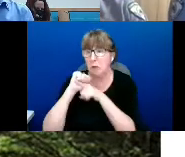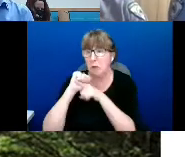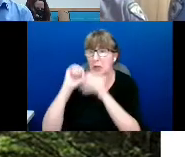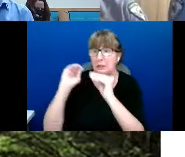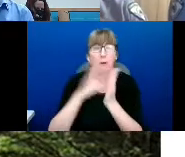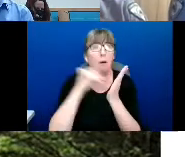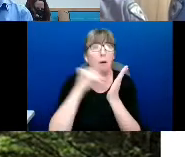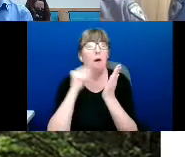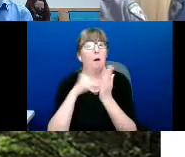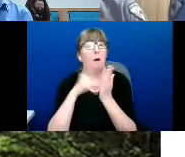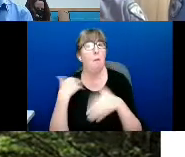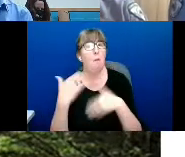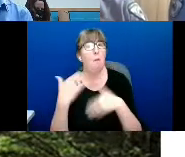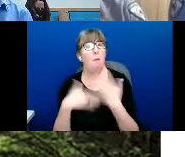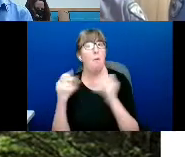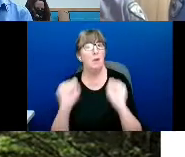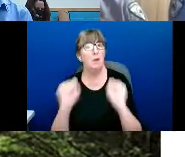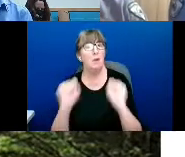them got very good at it.